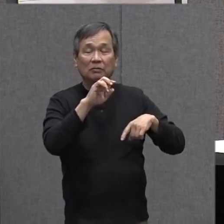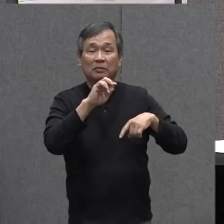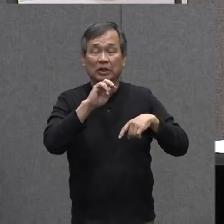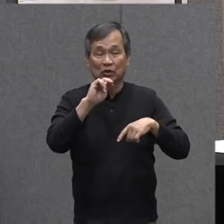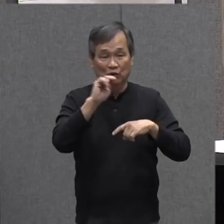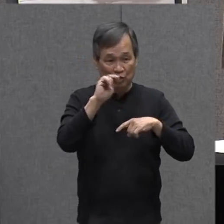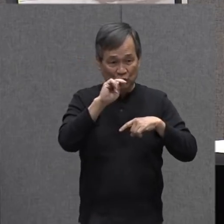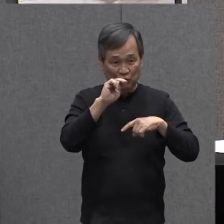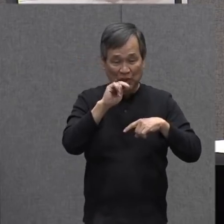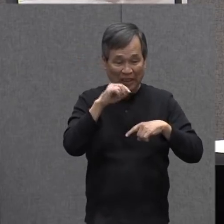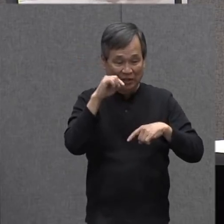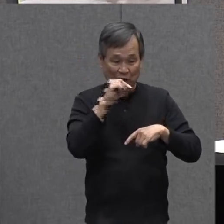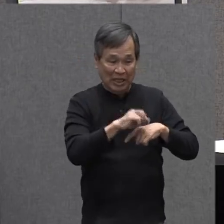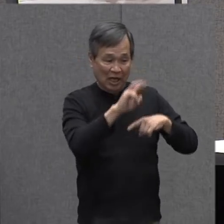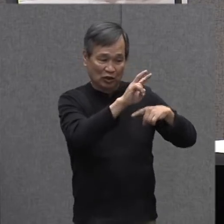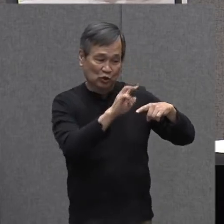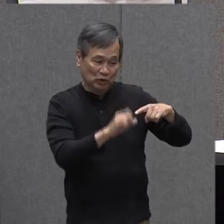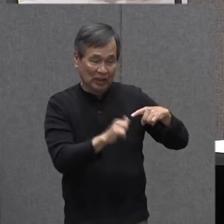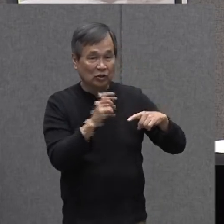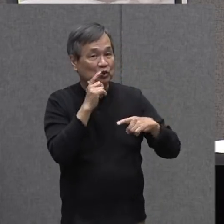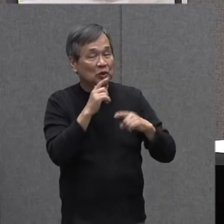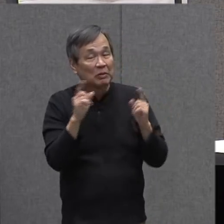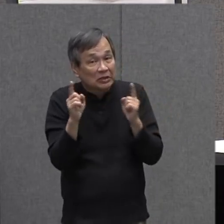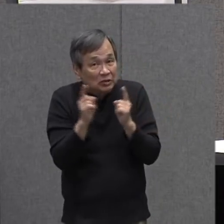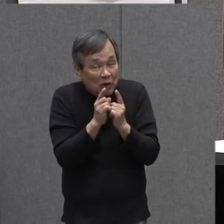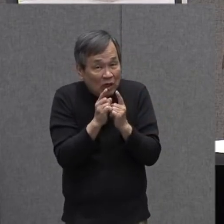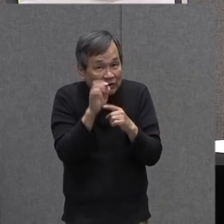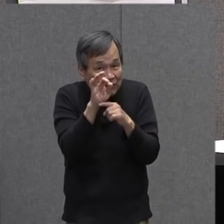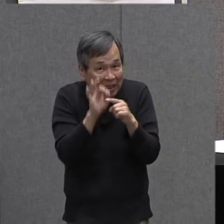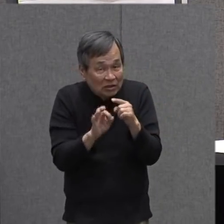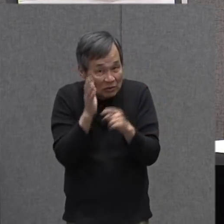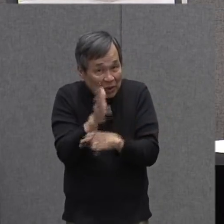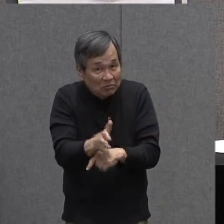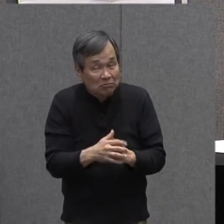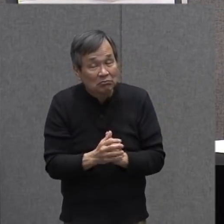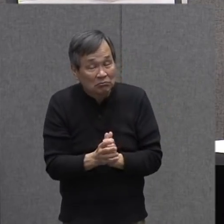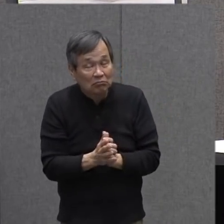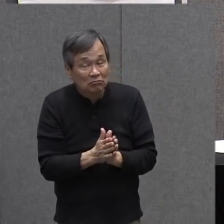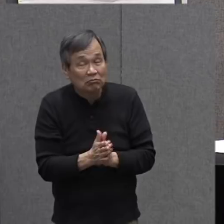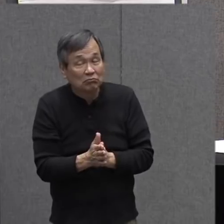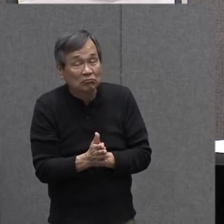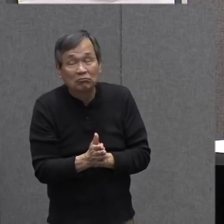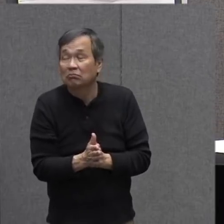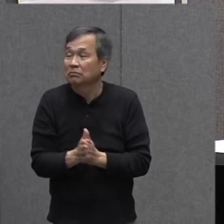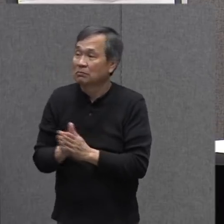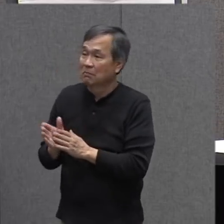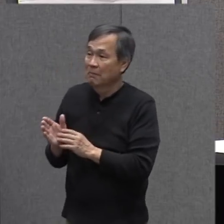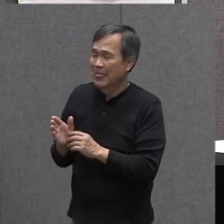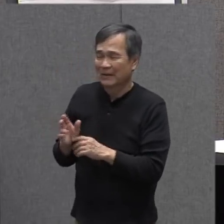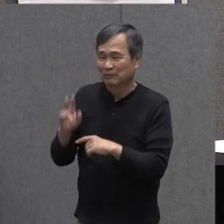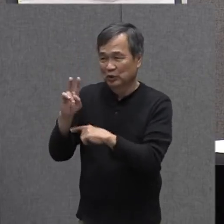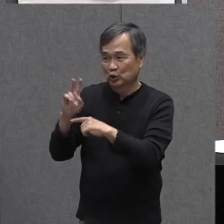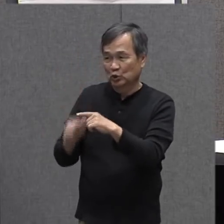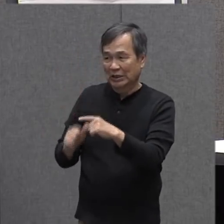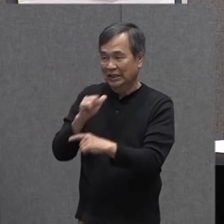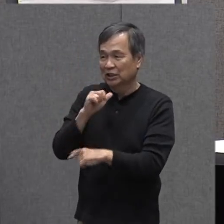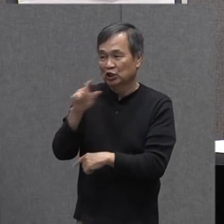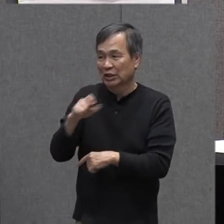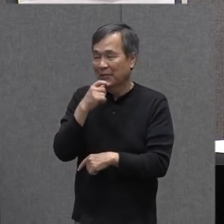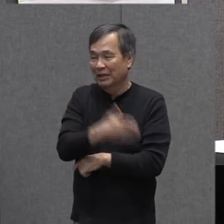Hello, and welcome to At Home with APS. I am Mrs. Sears. And I'm Mrs. Gaudette. And we are